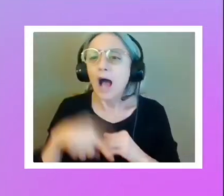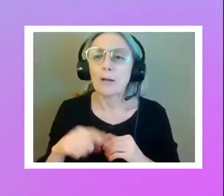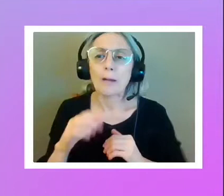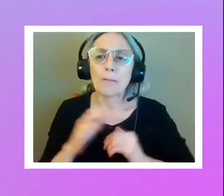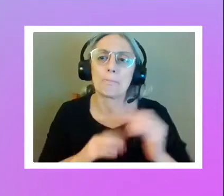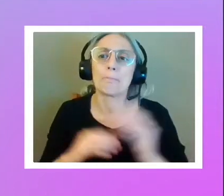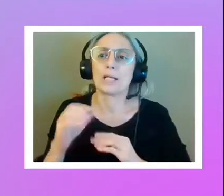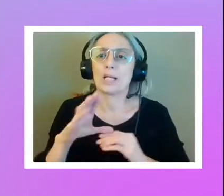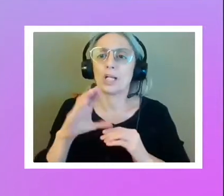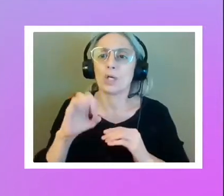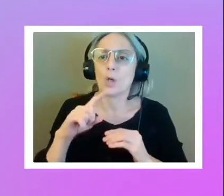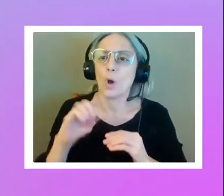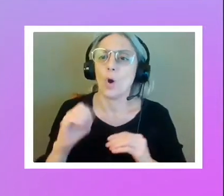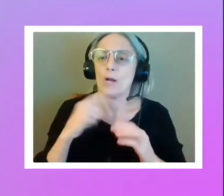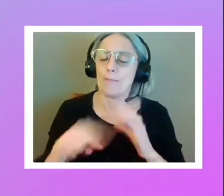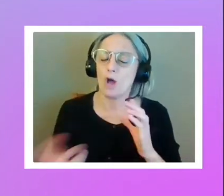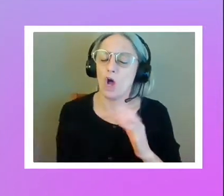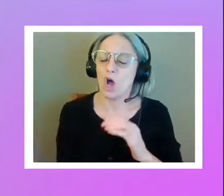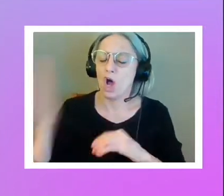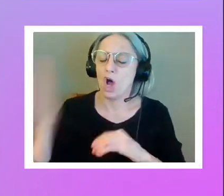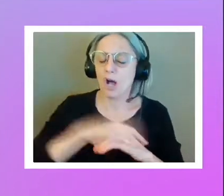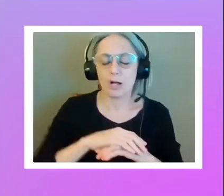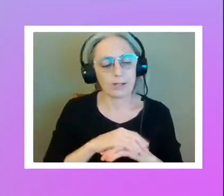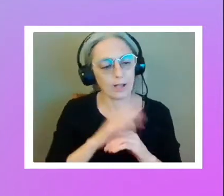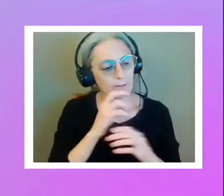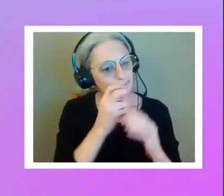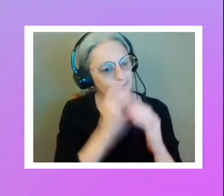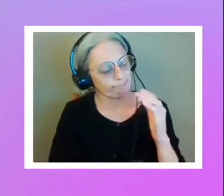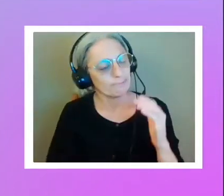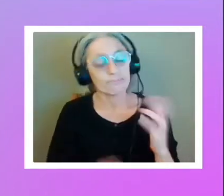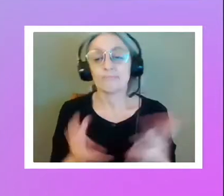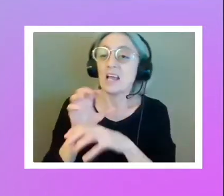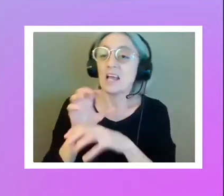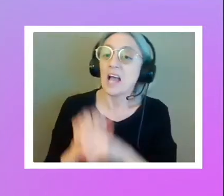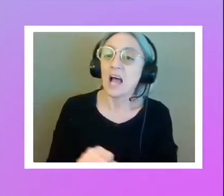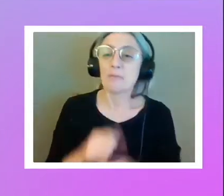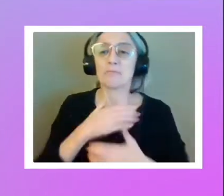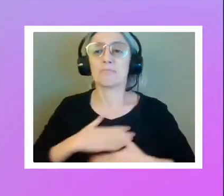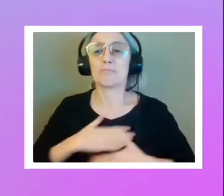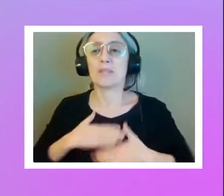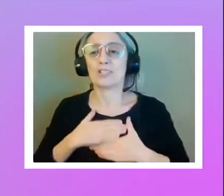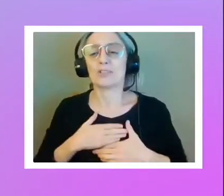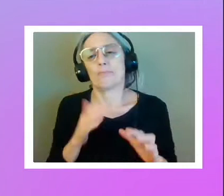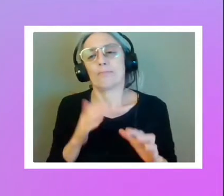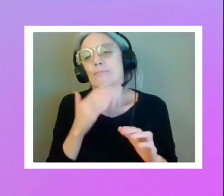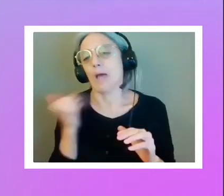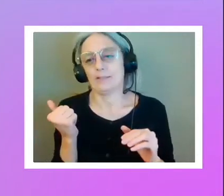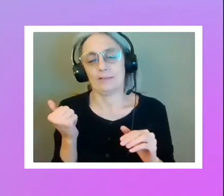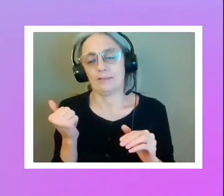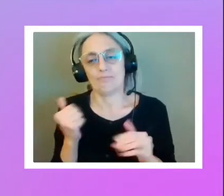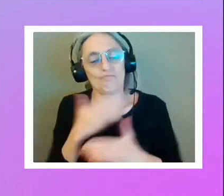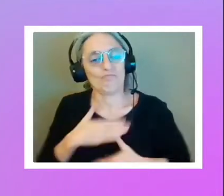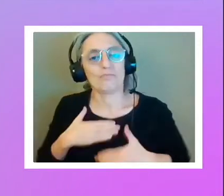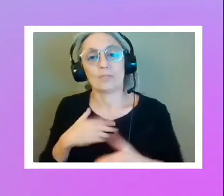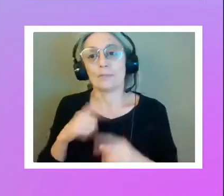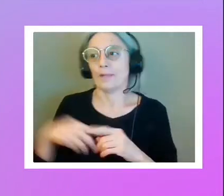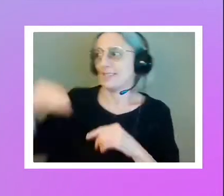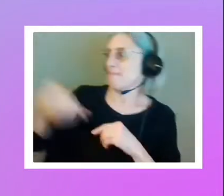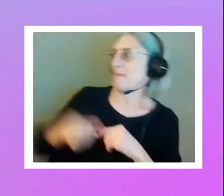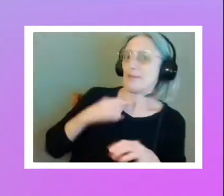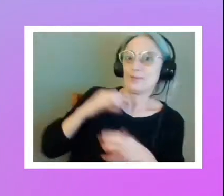It's kind of my thing for habit. It's kind of my thing for pleasure. It's just the best thing ever. And the best part about it is I get to get paid for it. But even